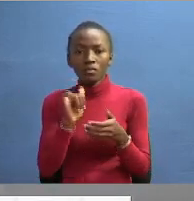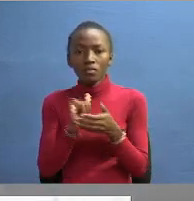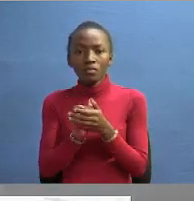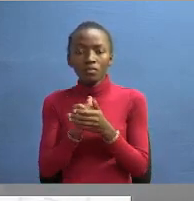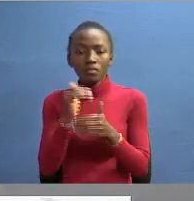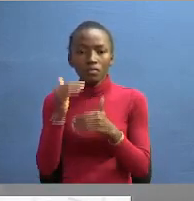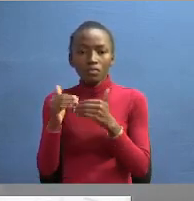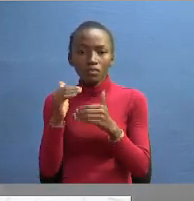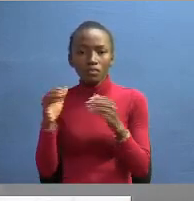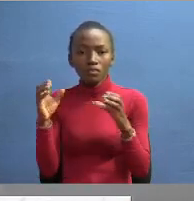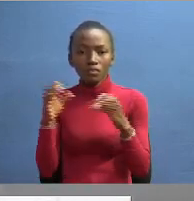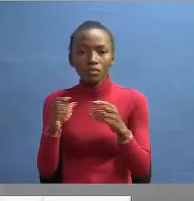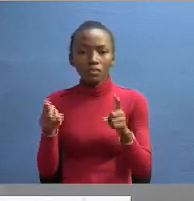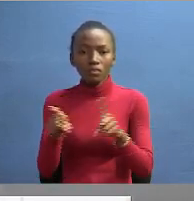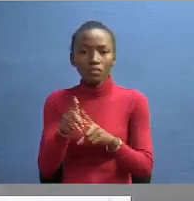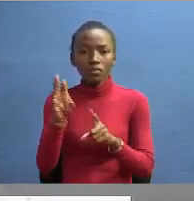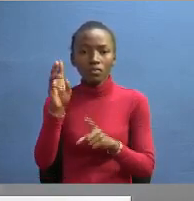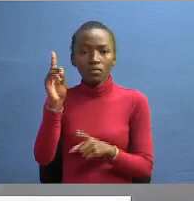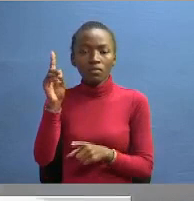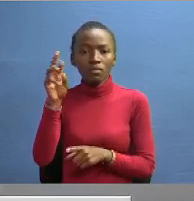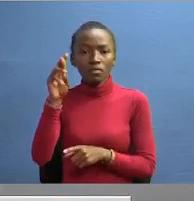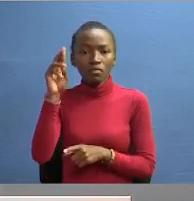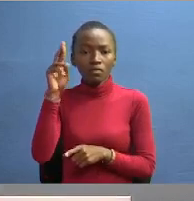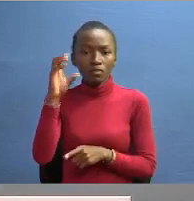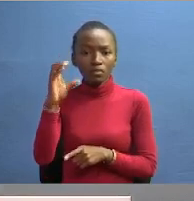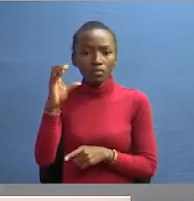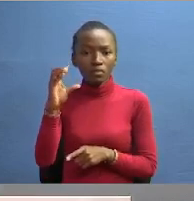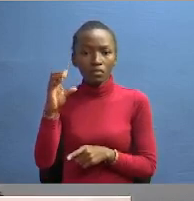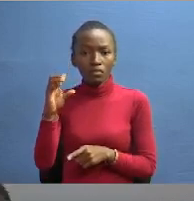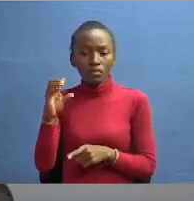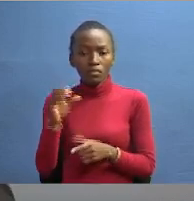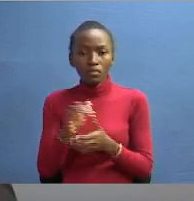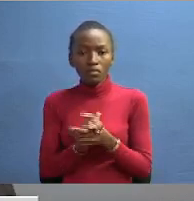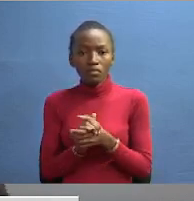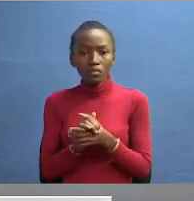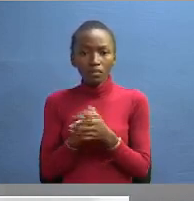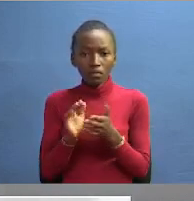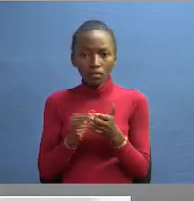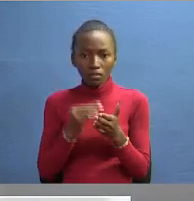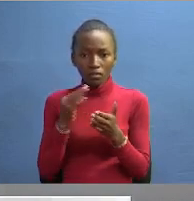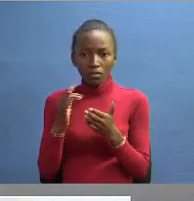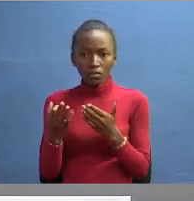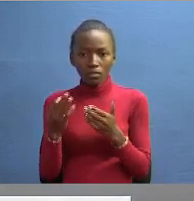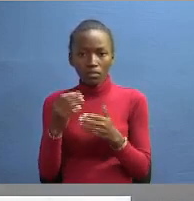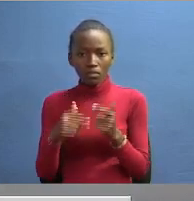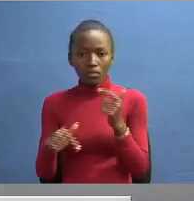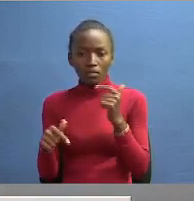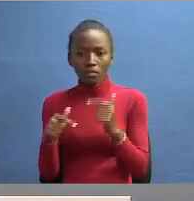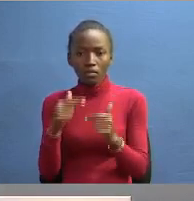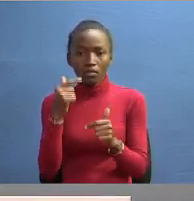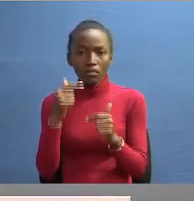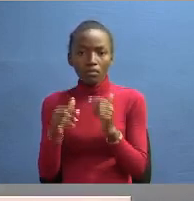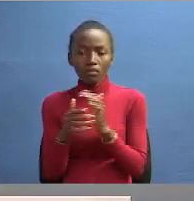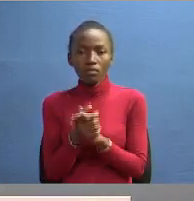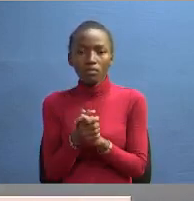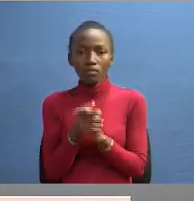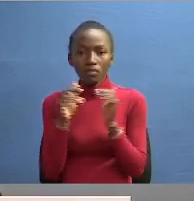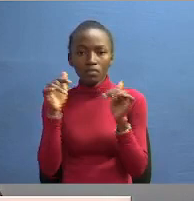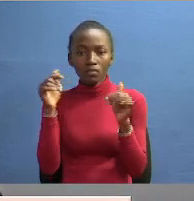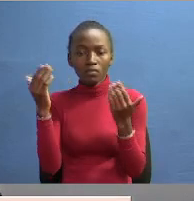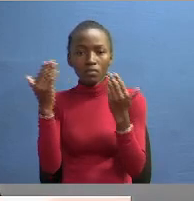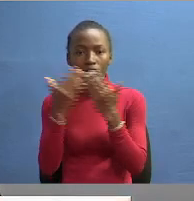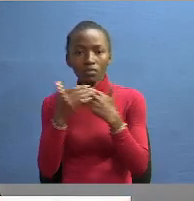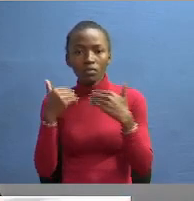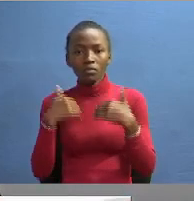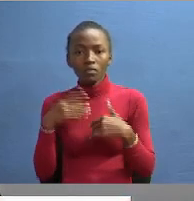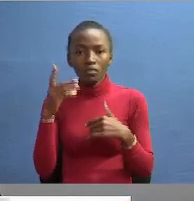and the non-state armed groups fueled the war and conflict. Tonight, we have a sit down with Dr. Wandiri Mwea, who is